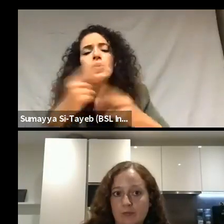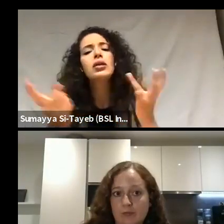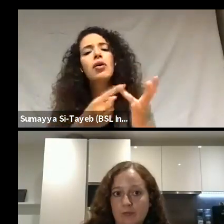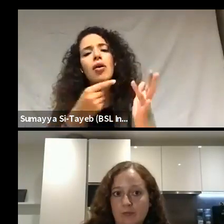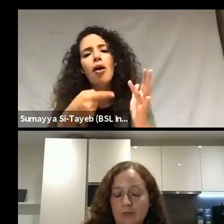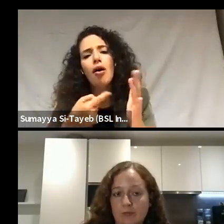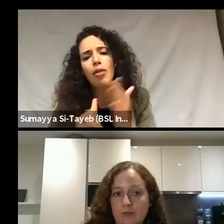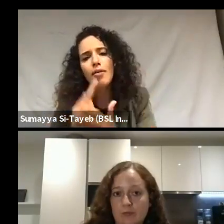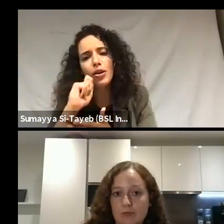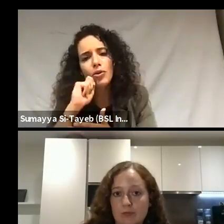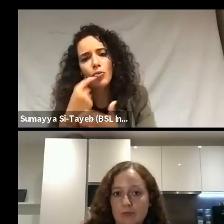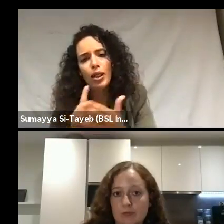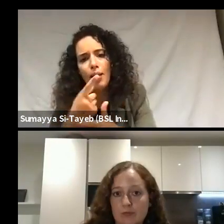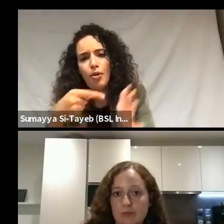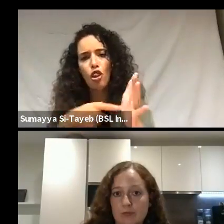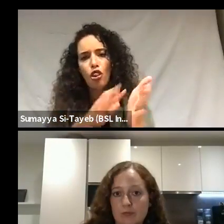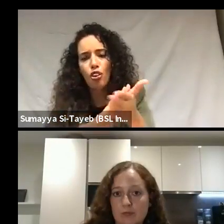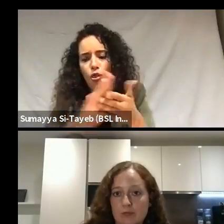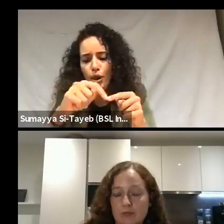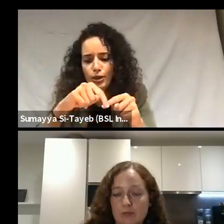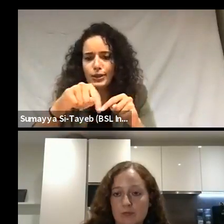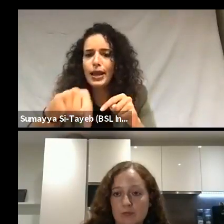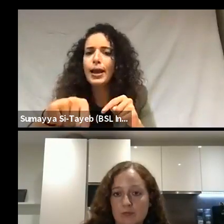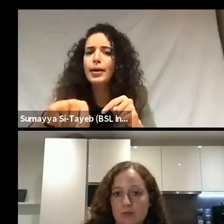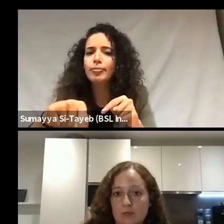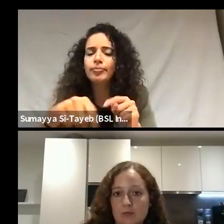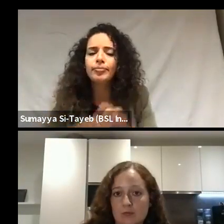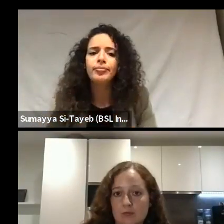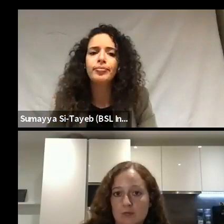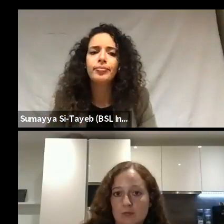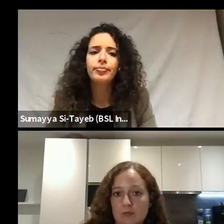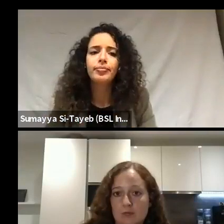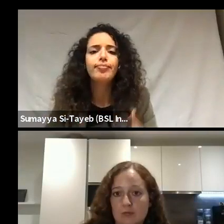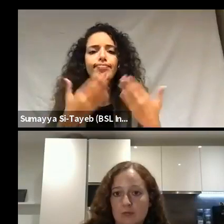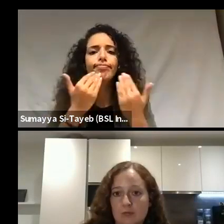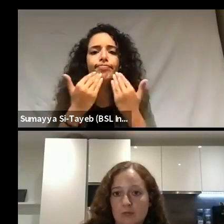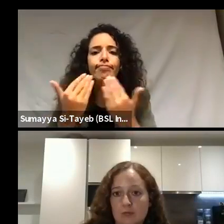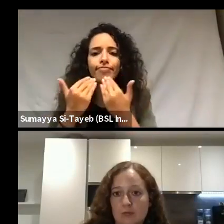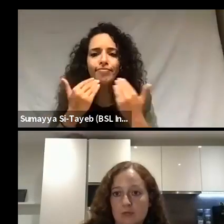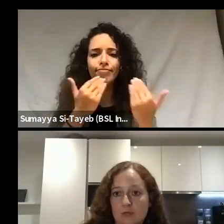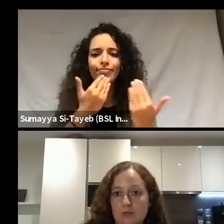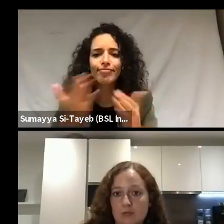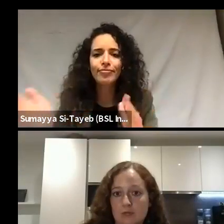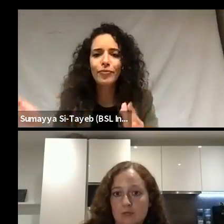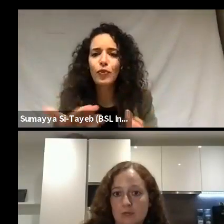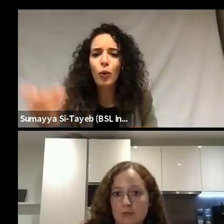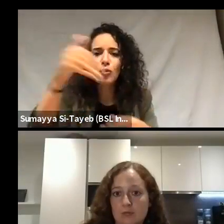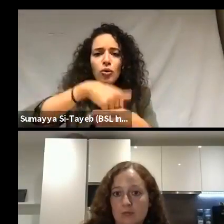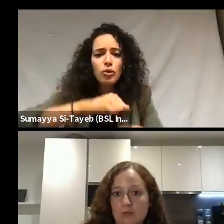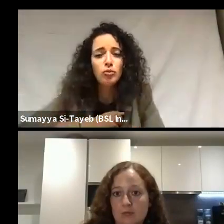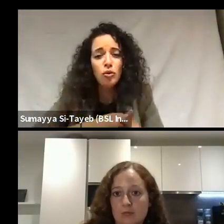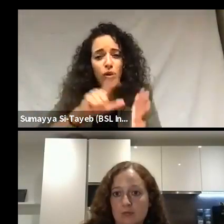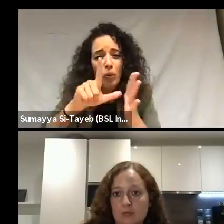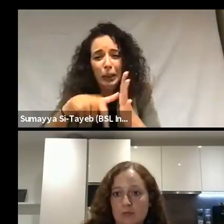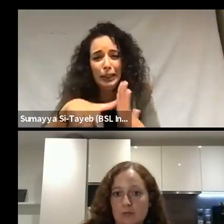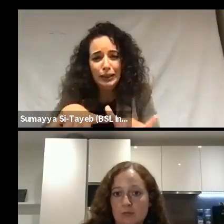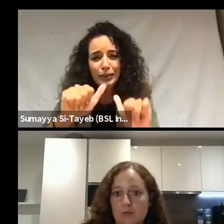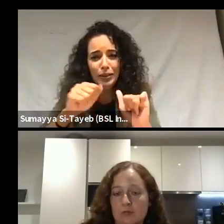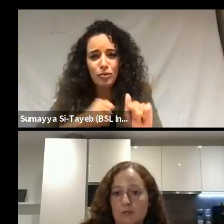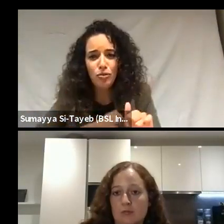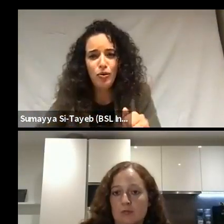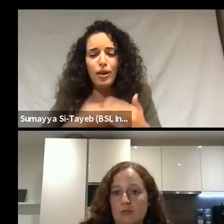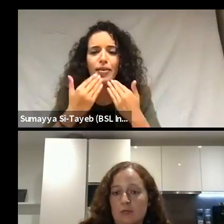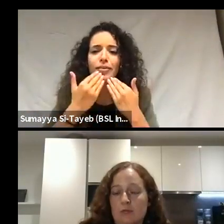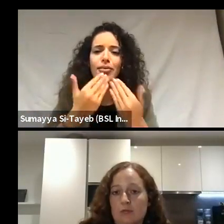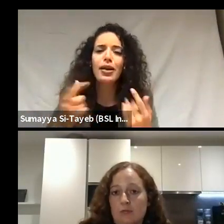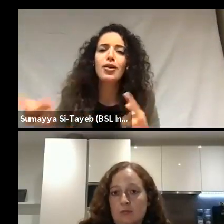place. In the meantime, once again, thank you everyone for joining. Sorry for the late start, and thank you for